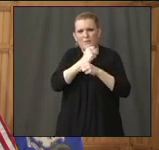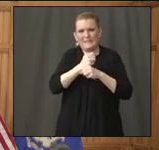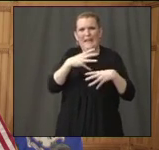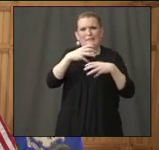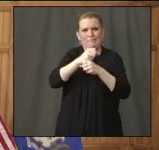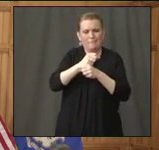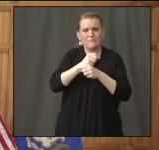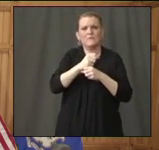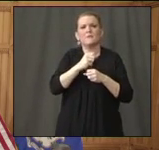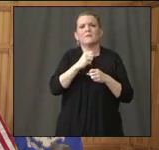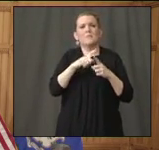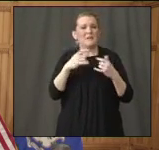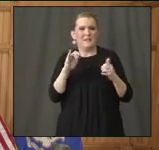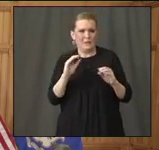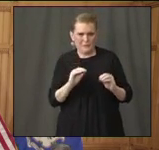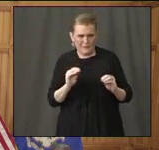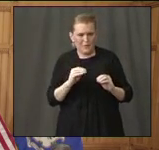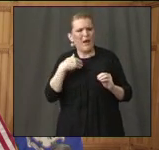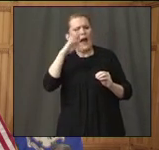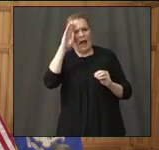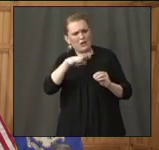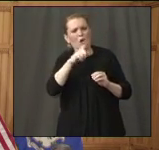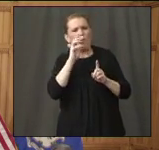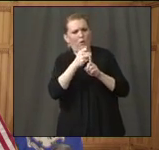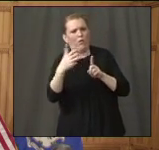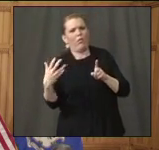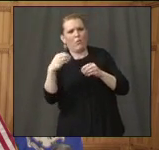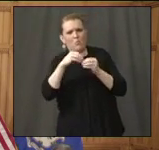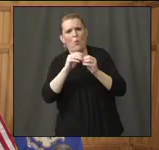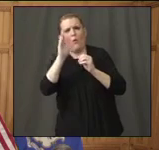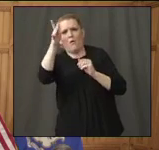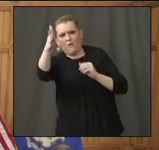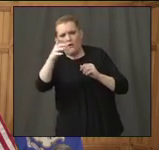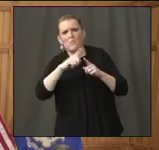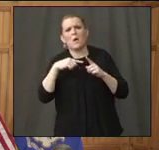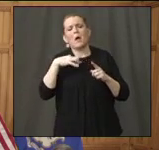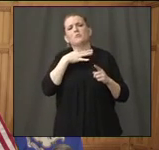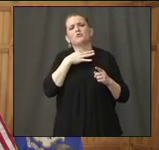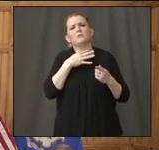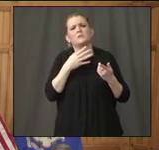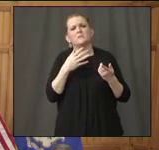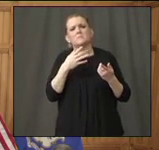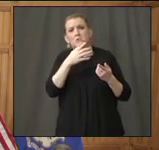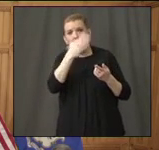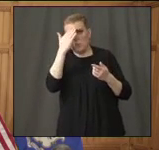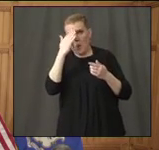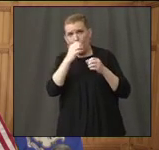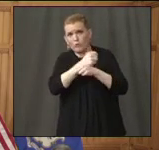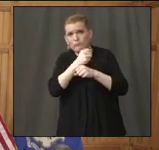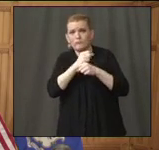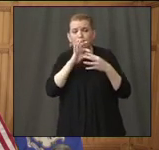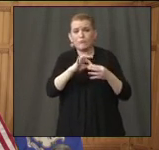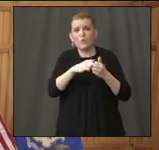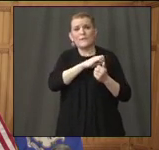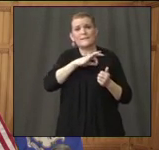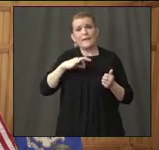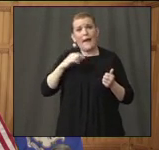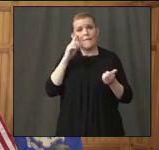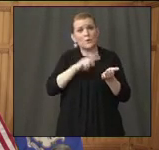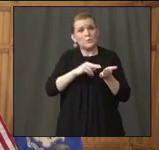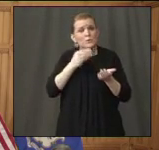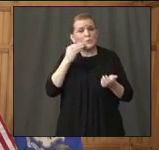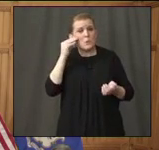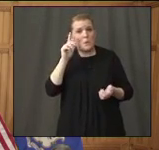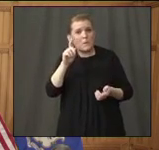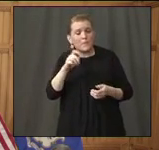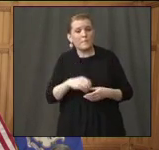reporting requirements for nursing homes? Yeah, hi, Christine. So I think we had mentioned a couple times that we've moved